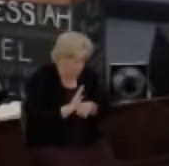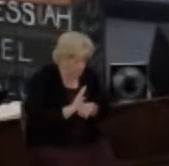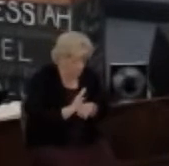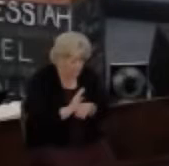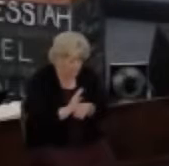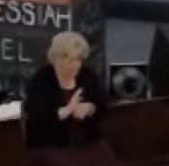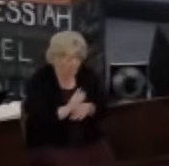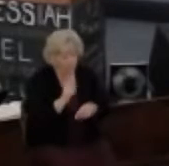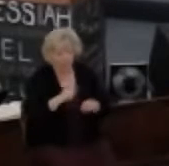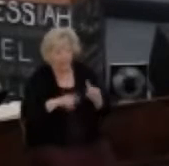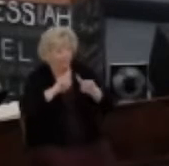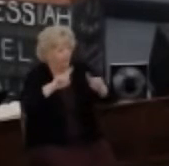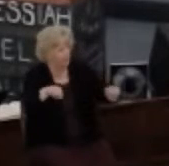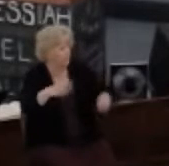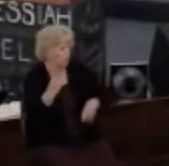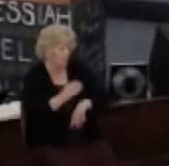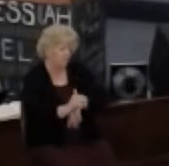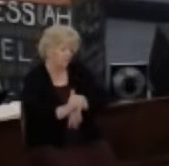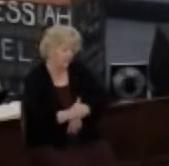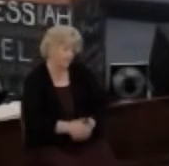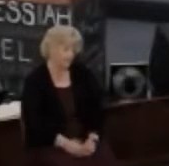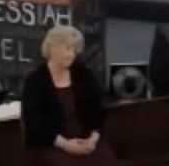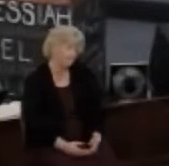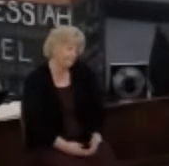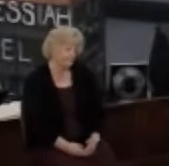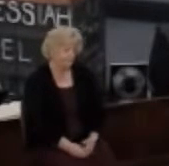I just can't go.